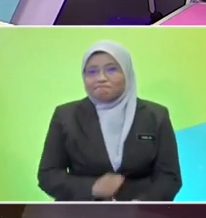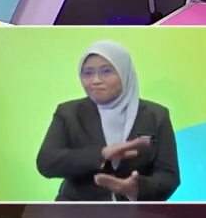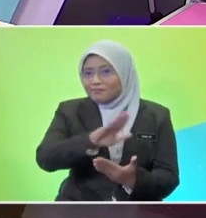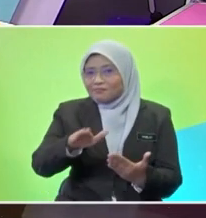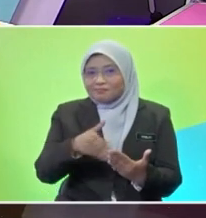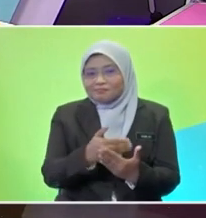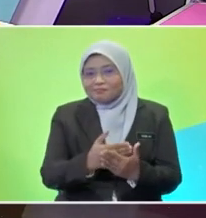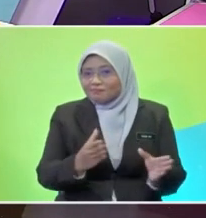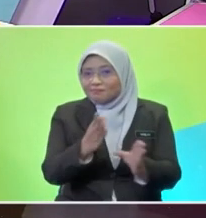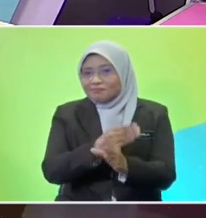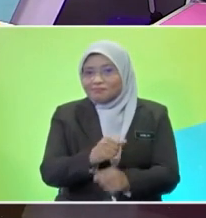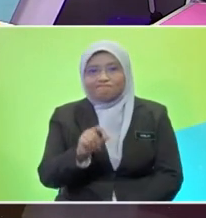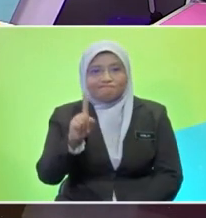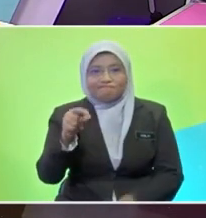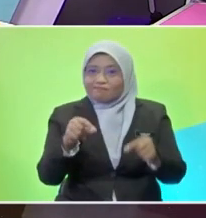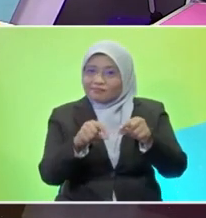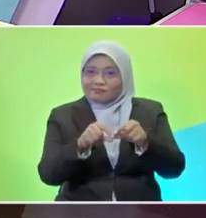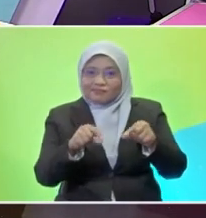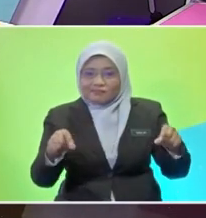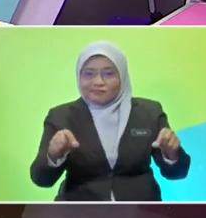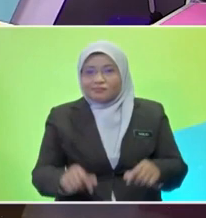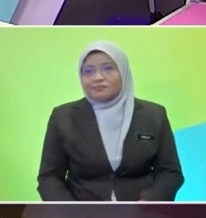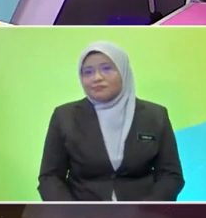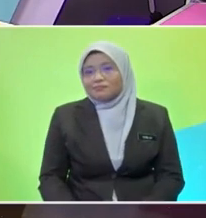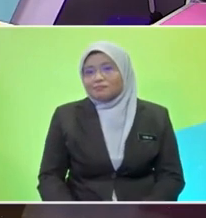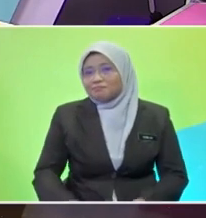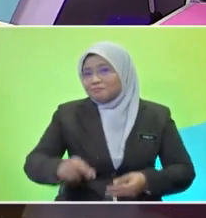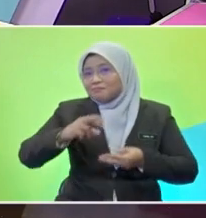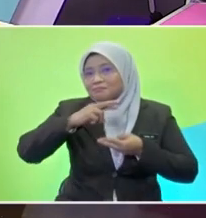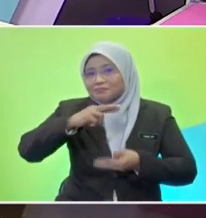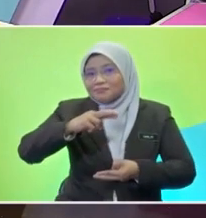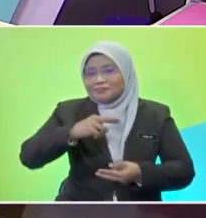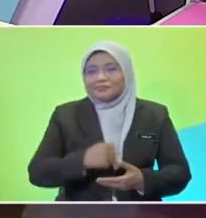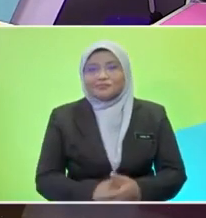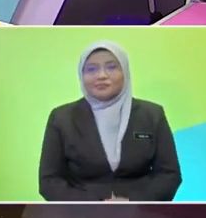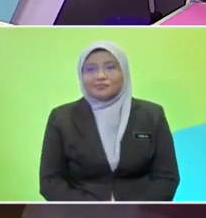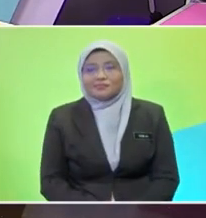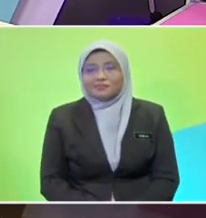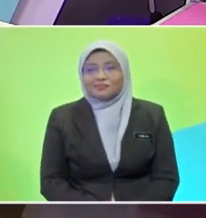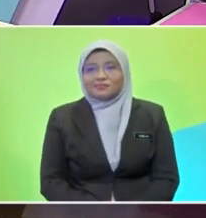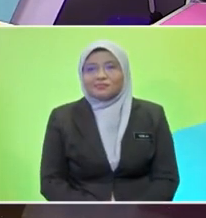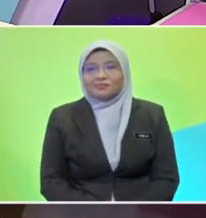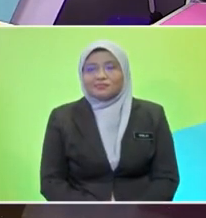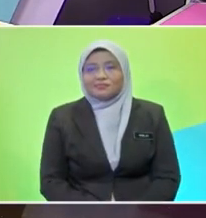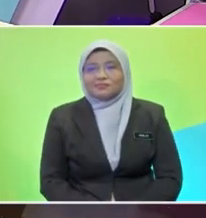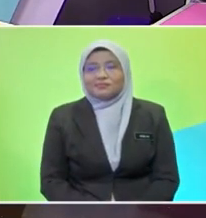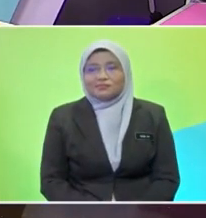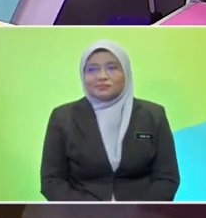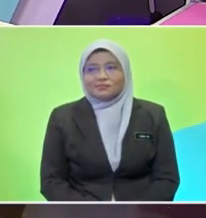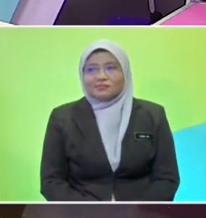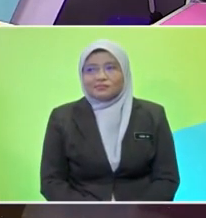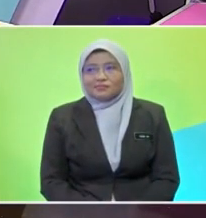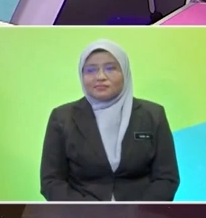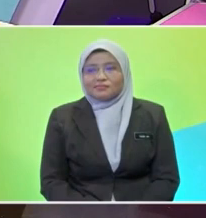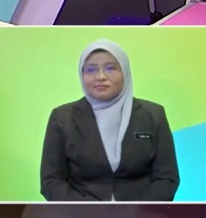one. All right. So, Mr. Carl, we have already rewarded them. I think they have all been getting standing ovations for their performances. Yes.